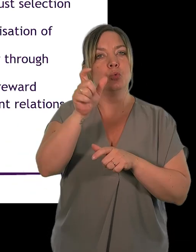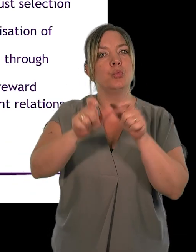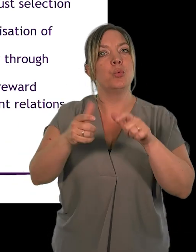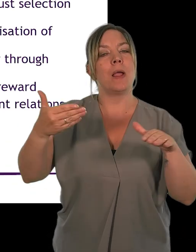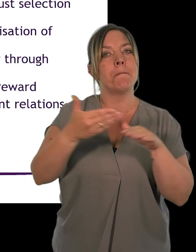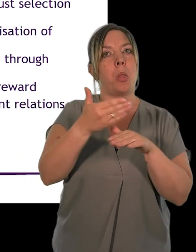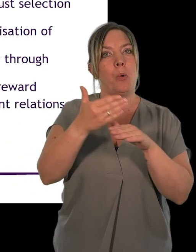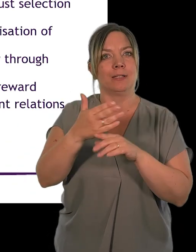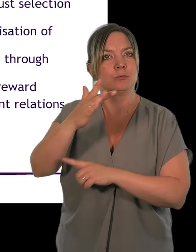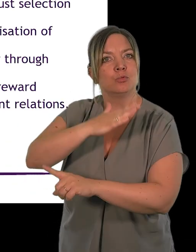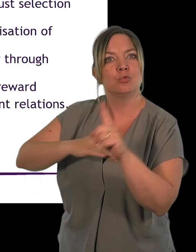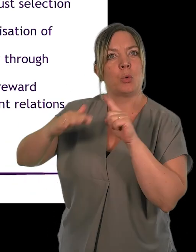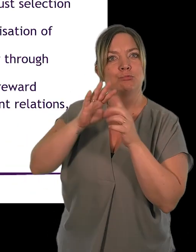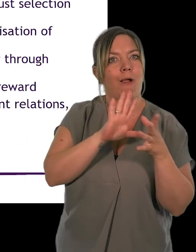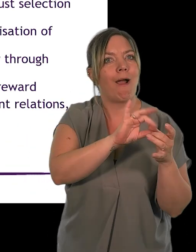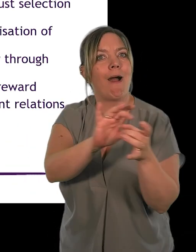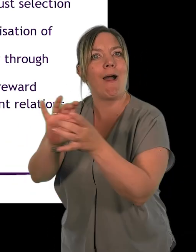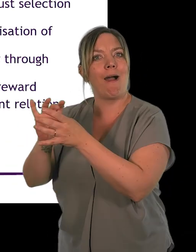new employees,